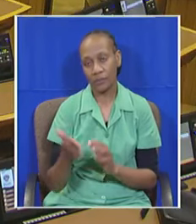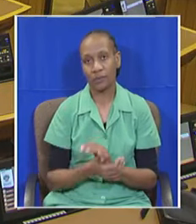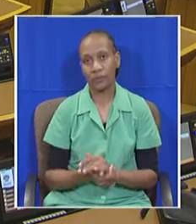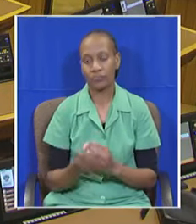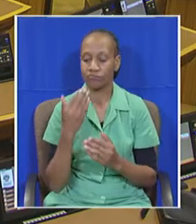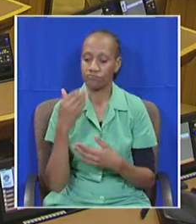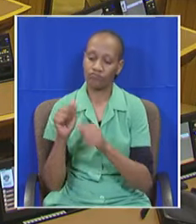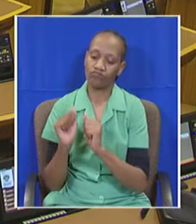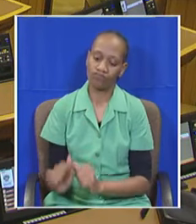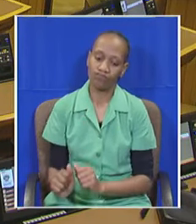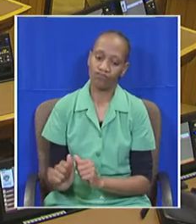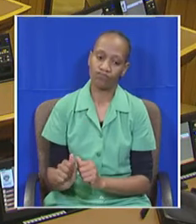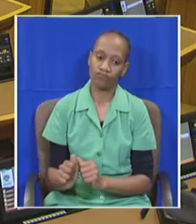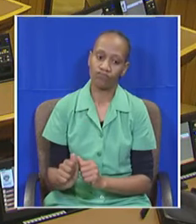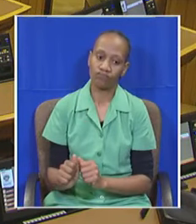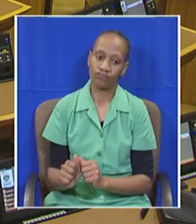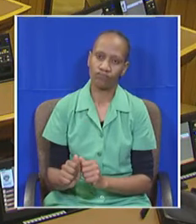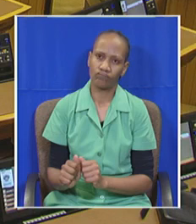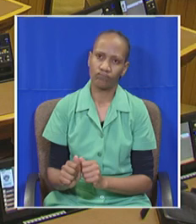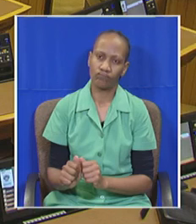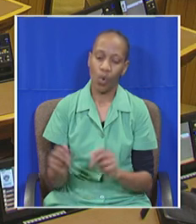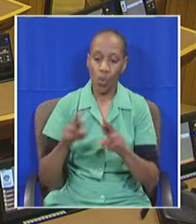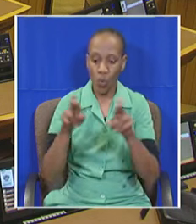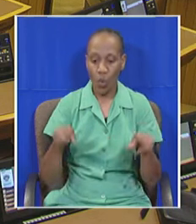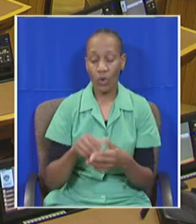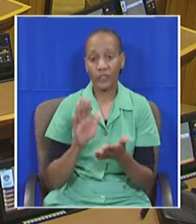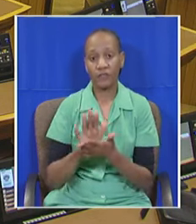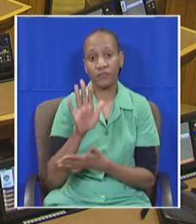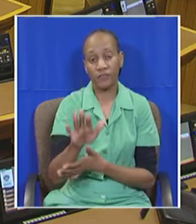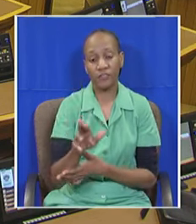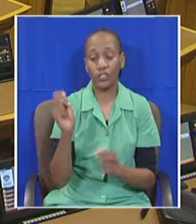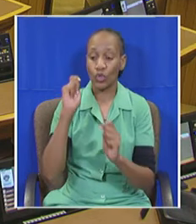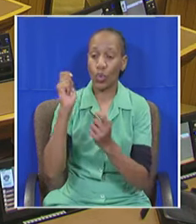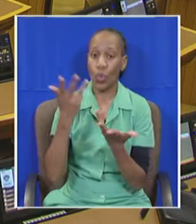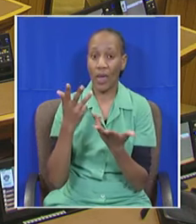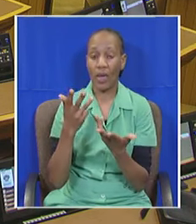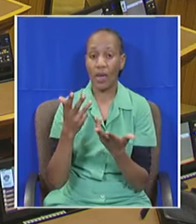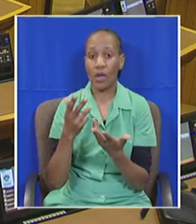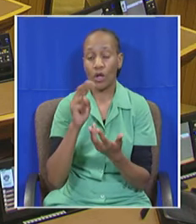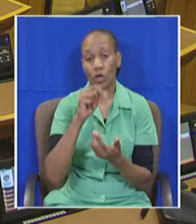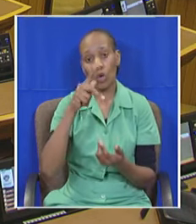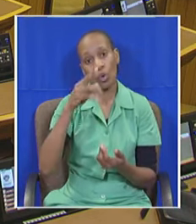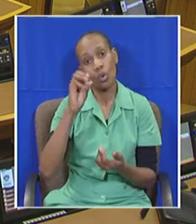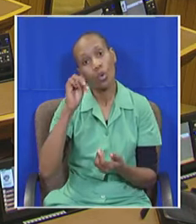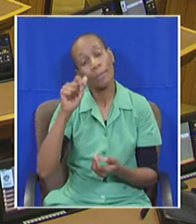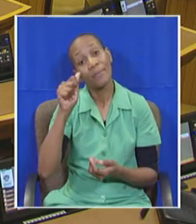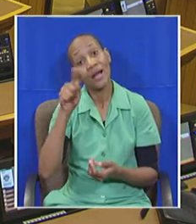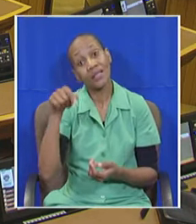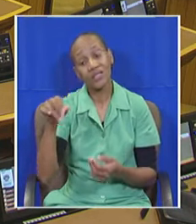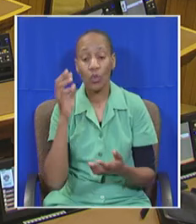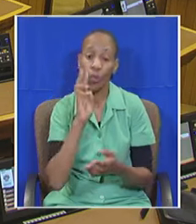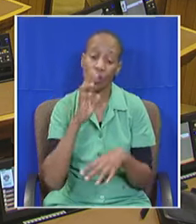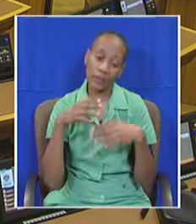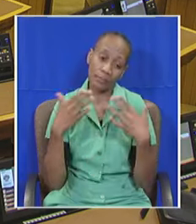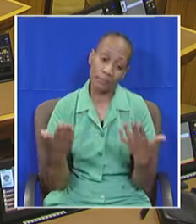Thank you, Honorable Chair. Mkobodi, Ward 15, a rural community in Nkomazi municipality, still has no running water after